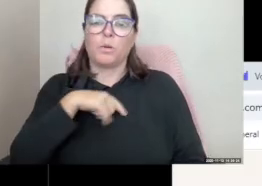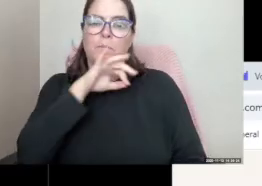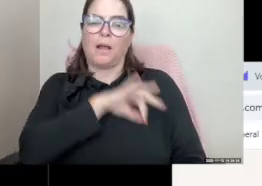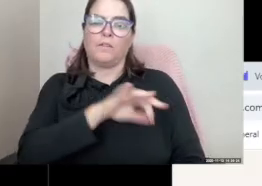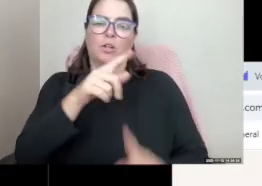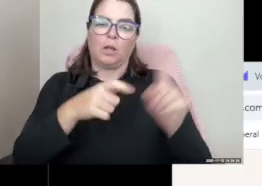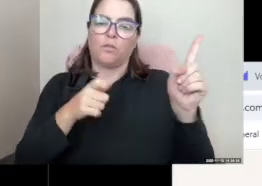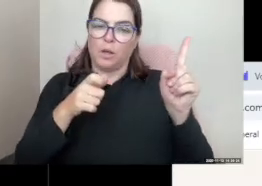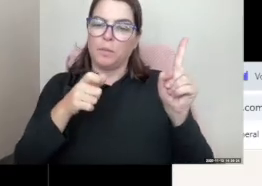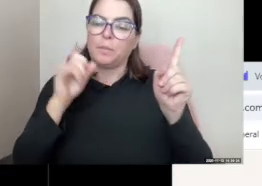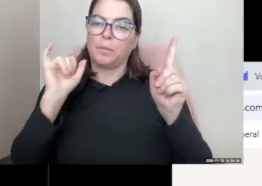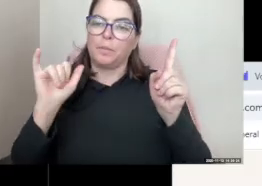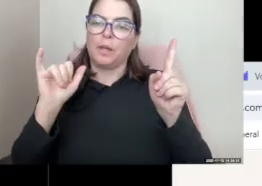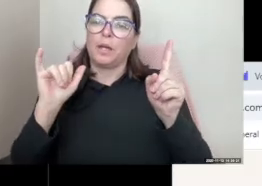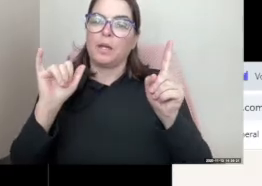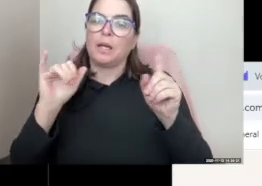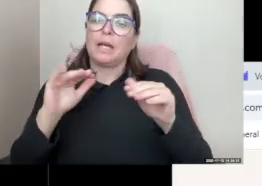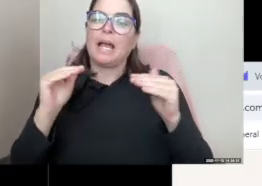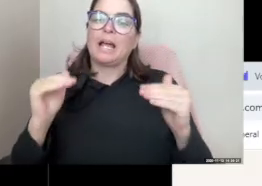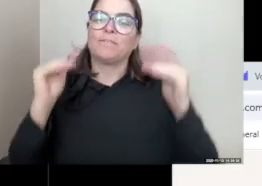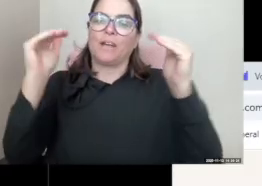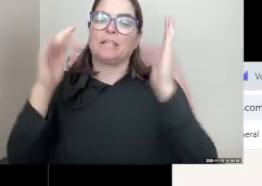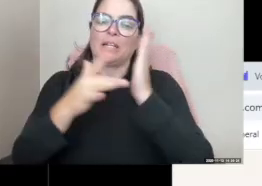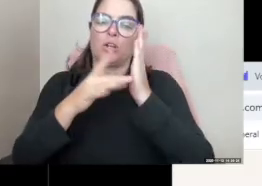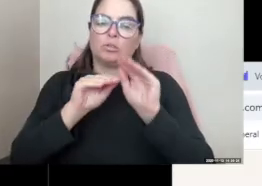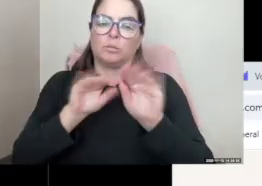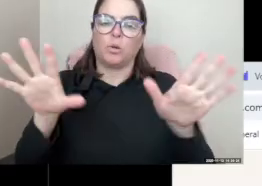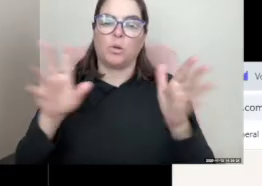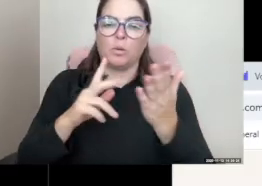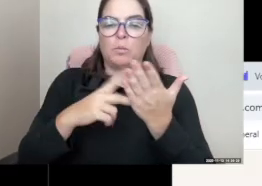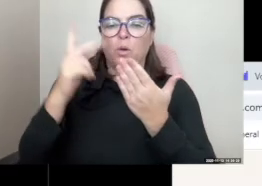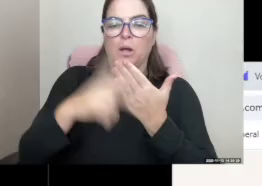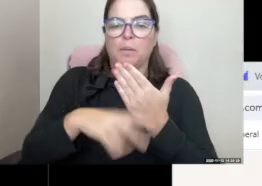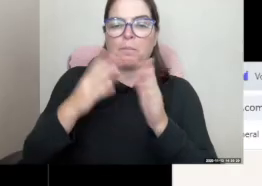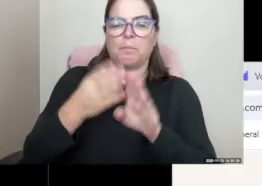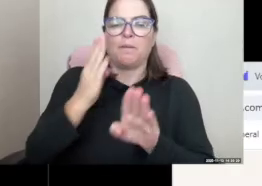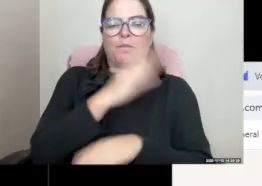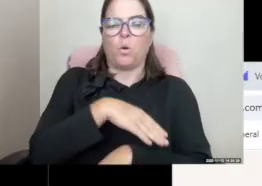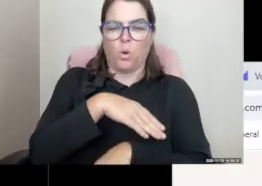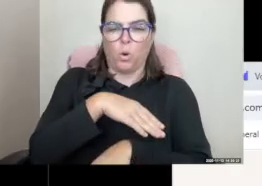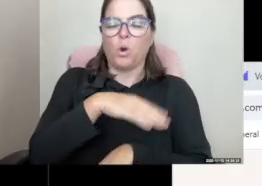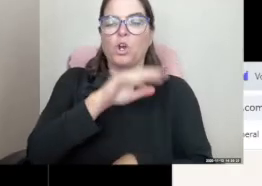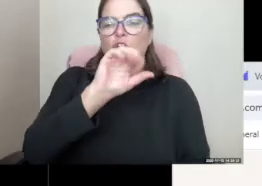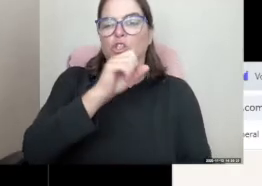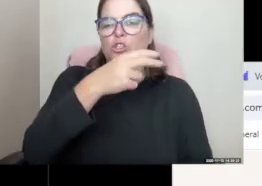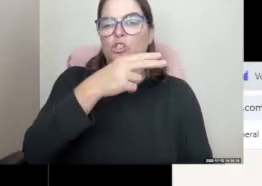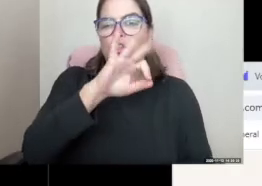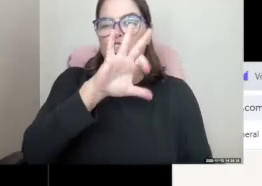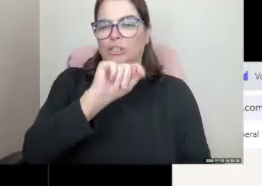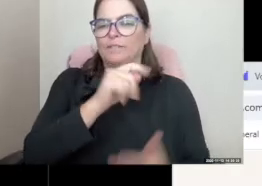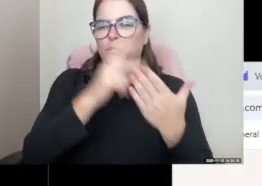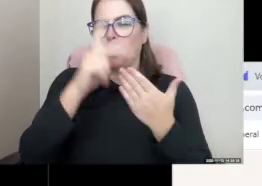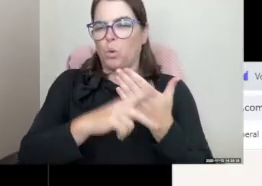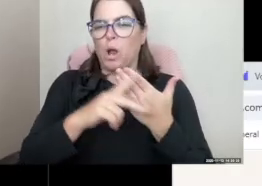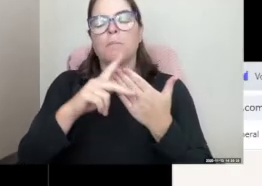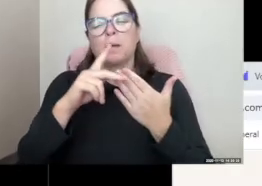Hey, everyone. Thanks. Seamus Nolan, Director of Commercial and Government Affairs at Switch Maritime. So we were a